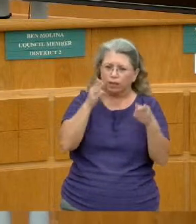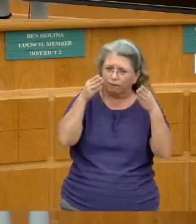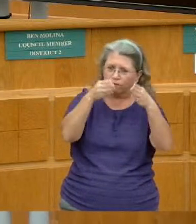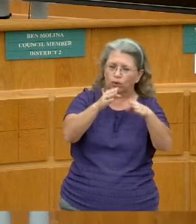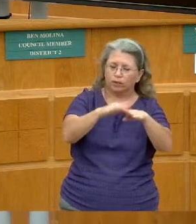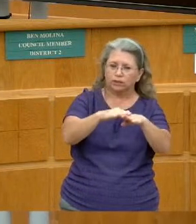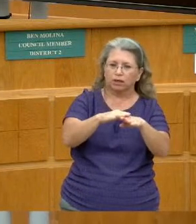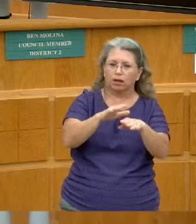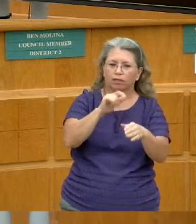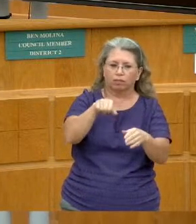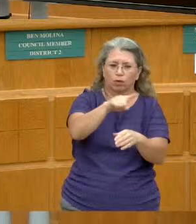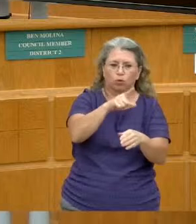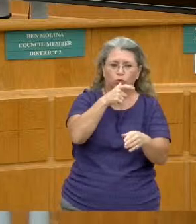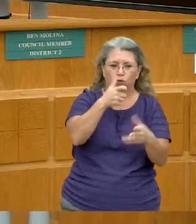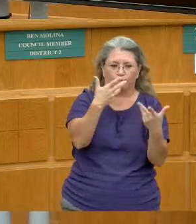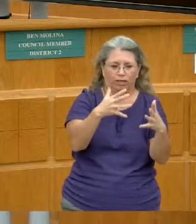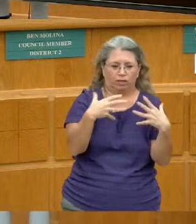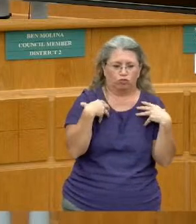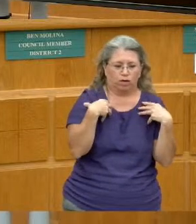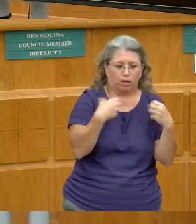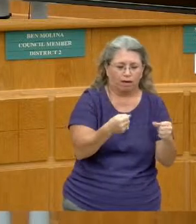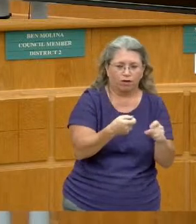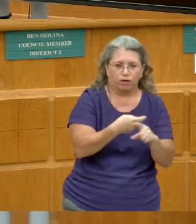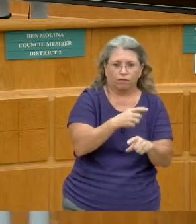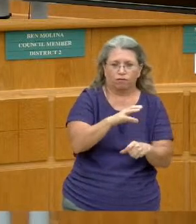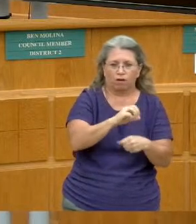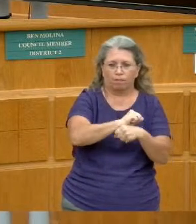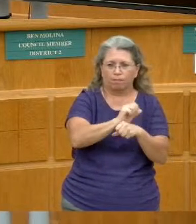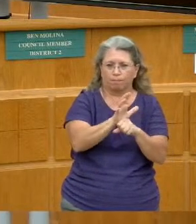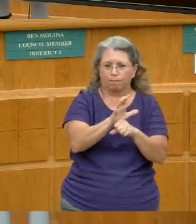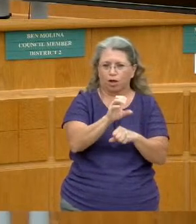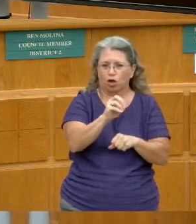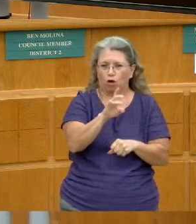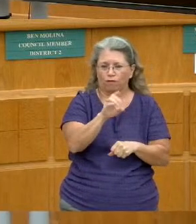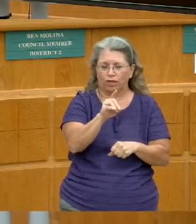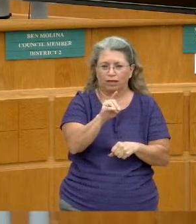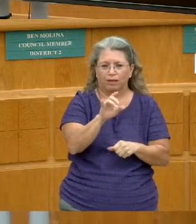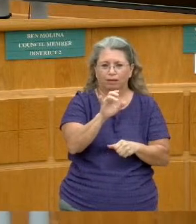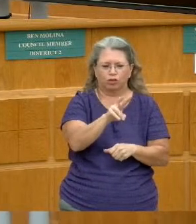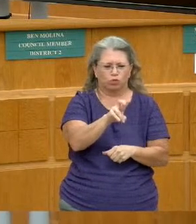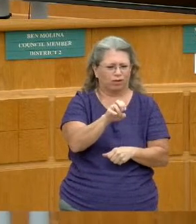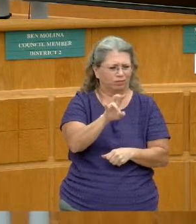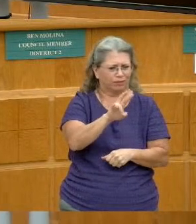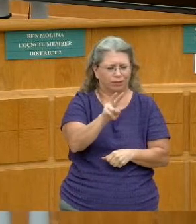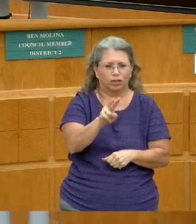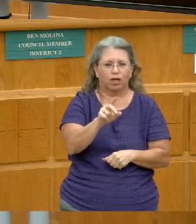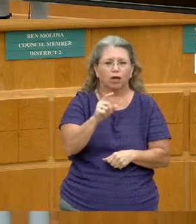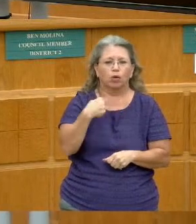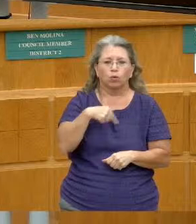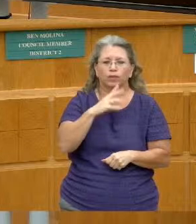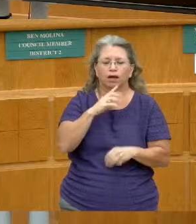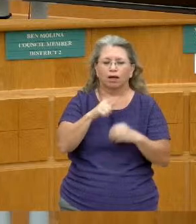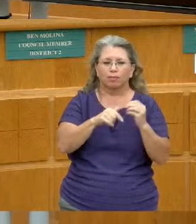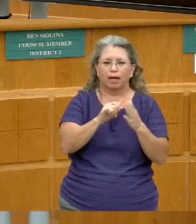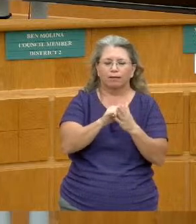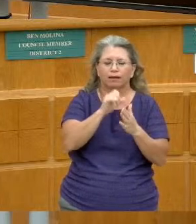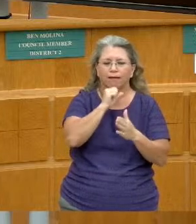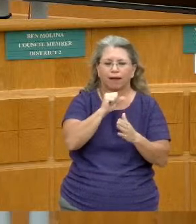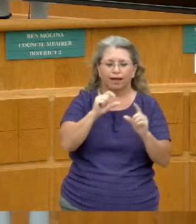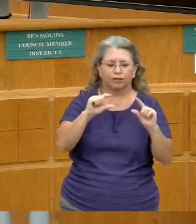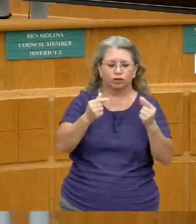said, 272 of you. And this age bracket that we talk about, this age 20 to 49, that really